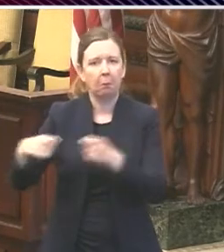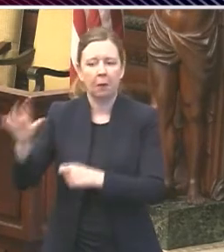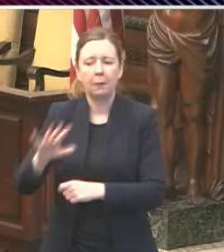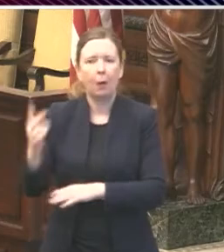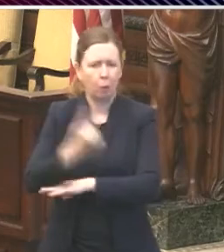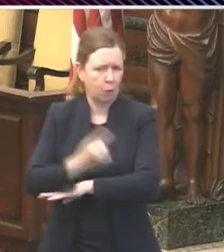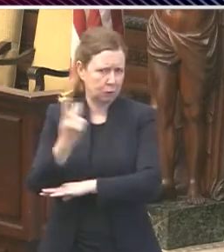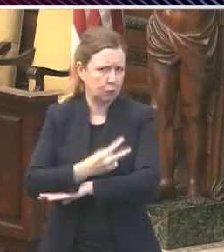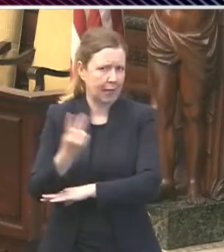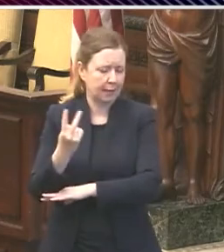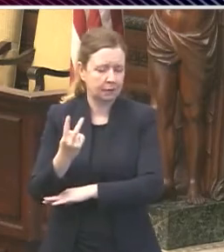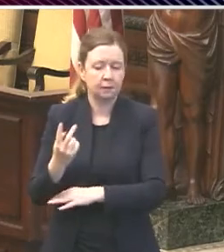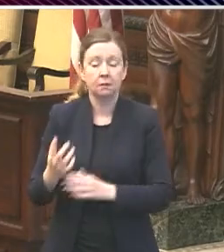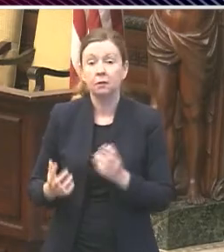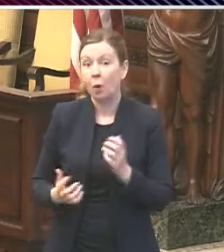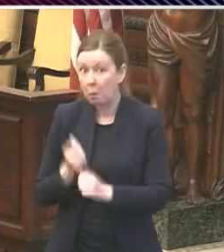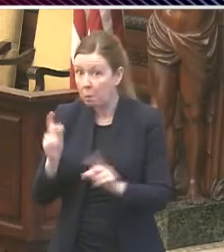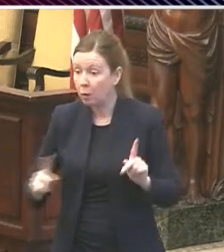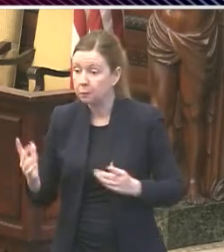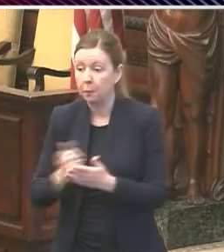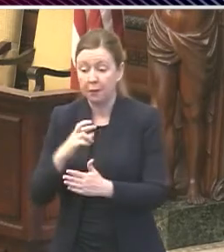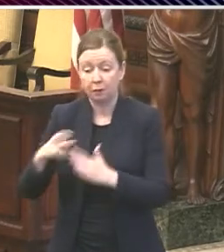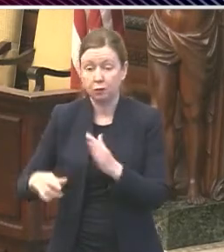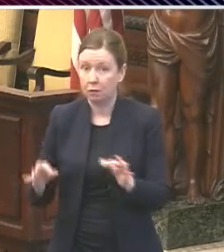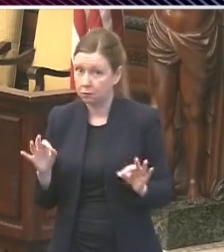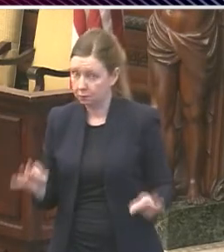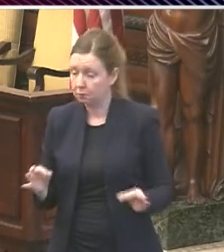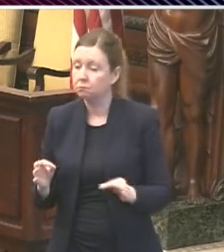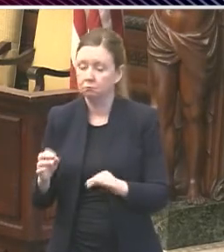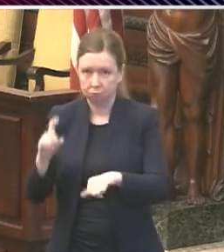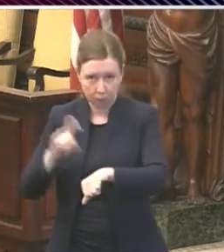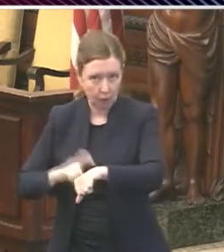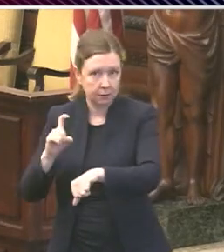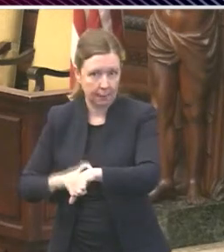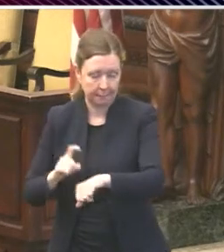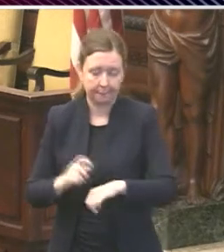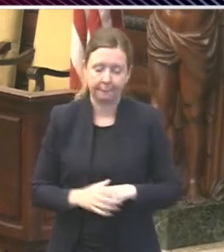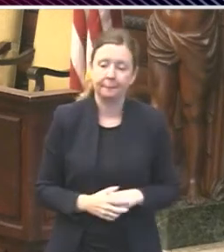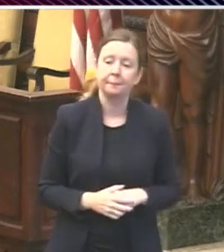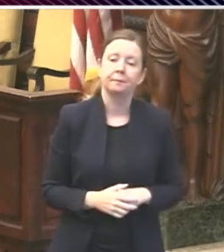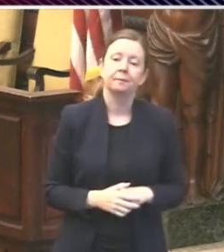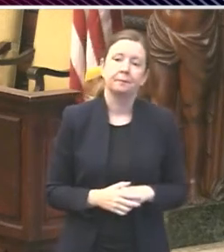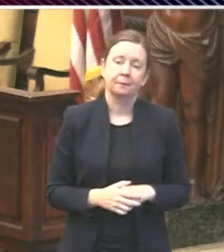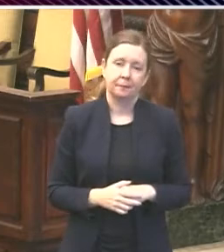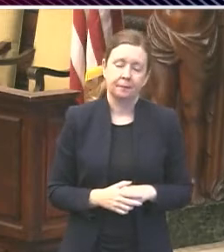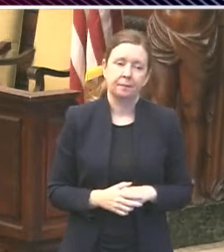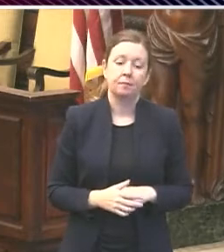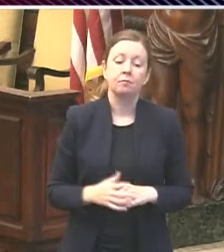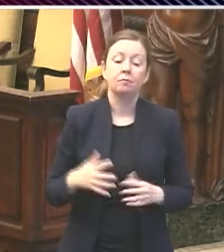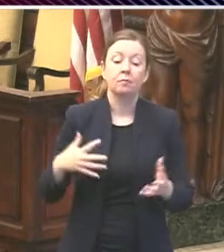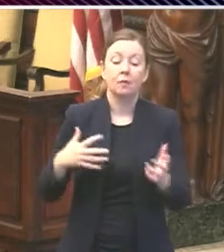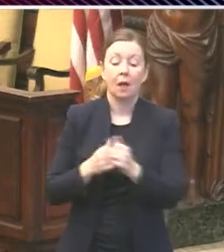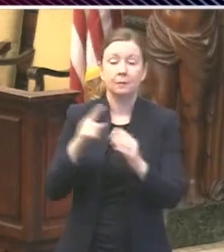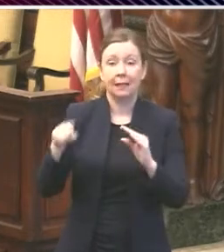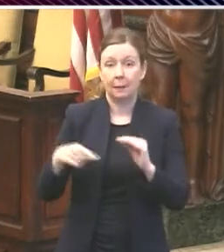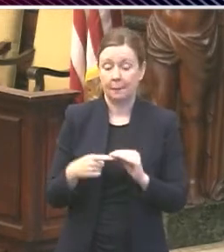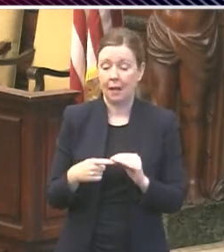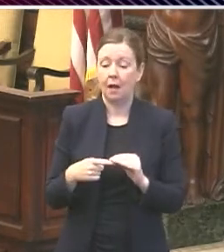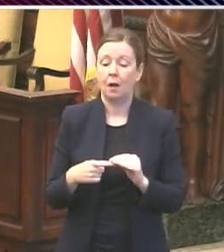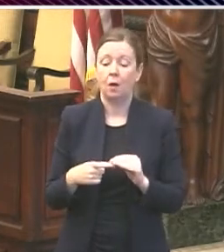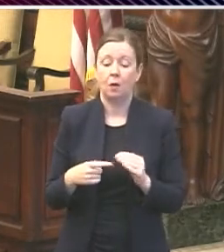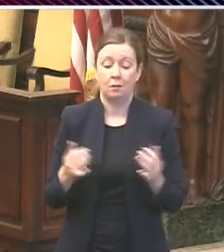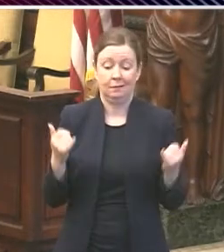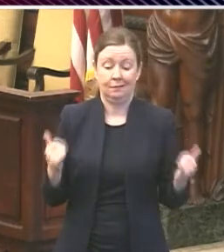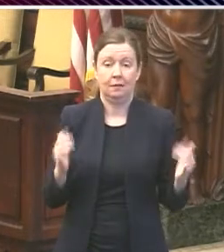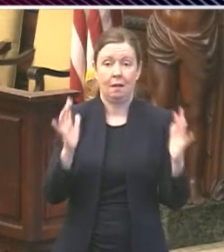days. So most people are getting the results in a fairly timely fashion right now. Let me give you an update a little bit on where we are